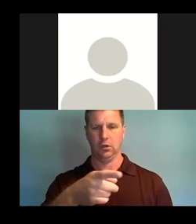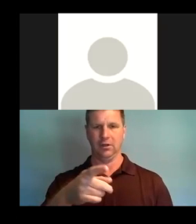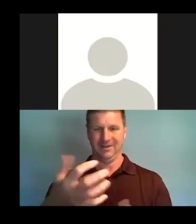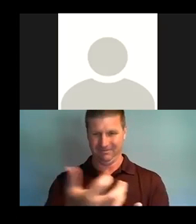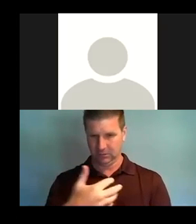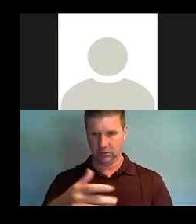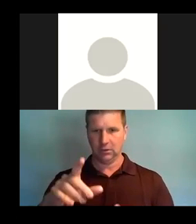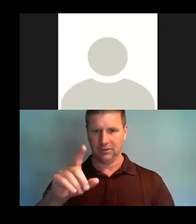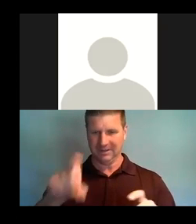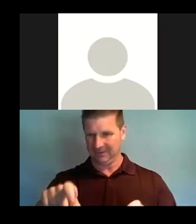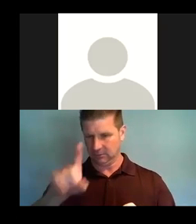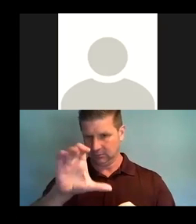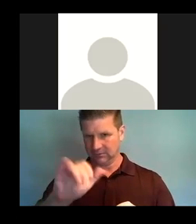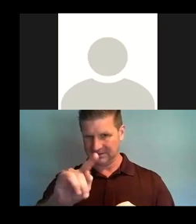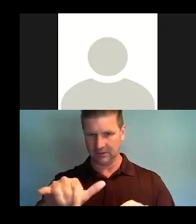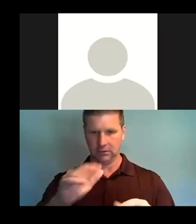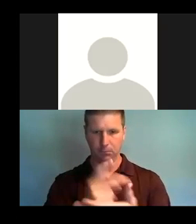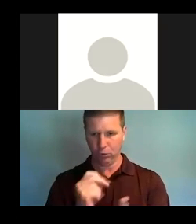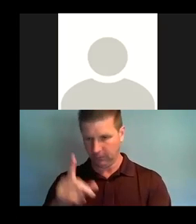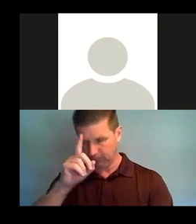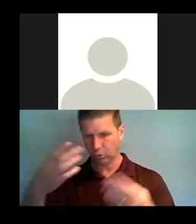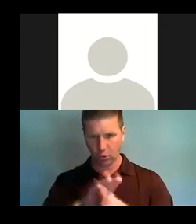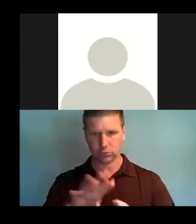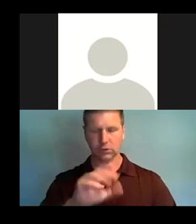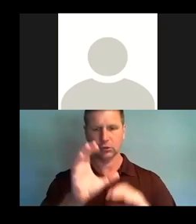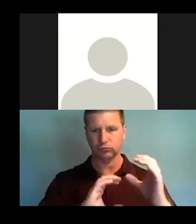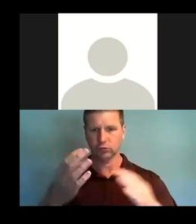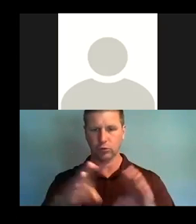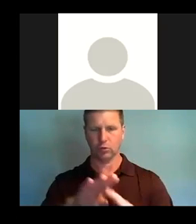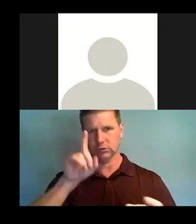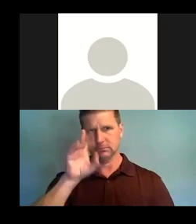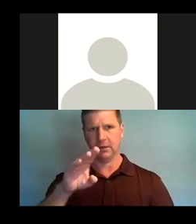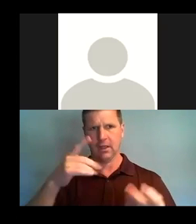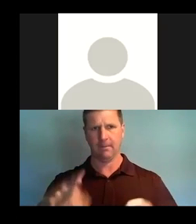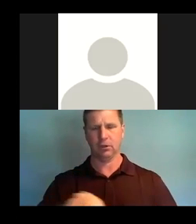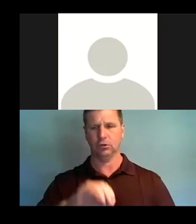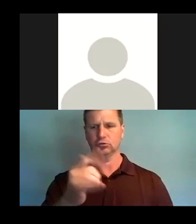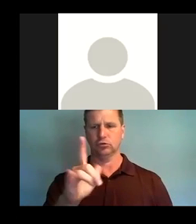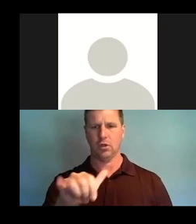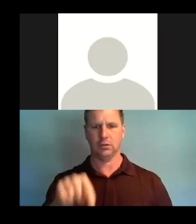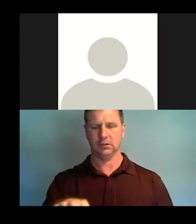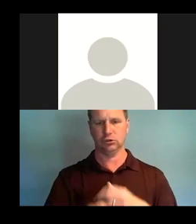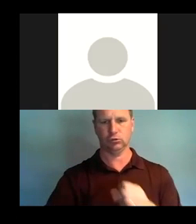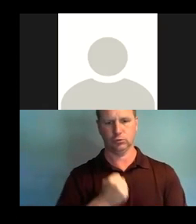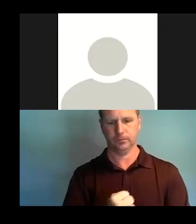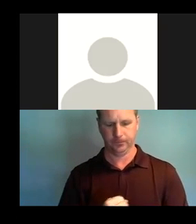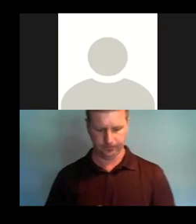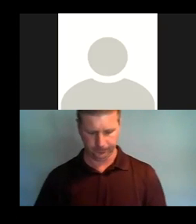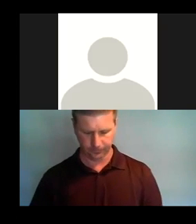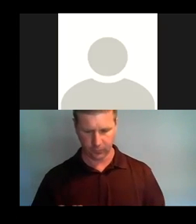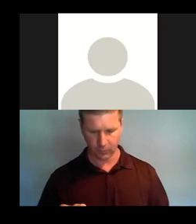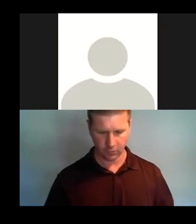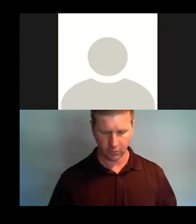city approvals needed for closing, and construction closing is expected to occur in July of this year. The project